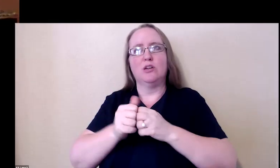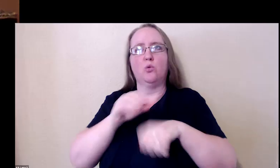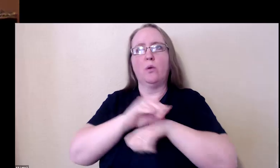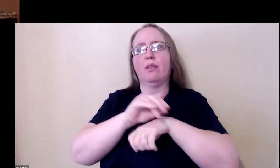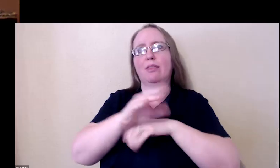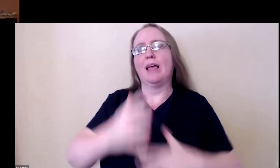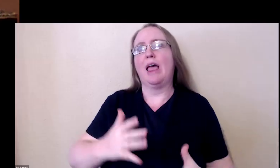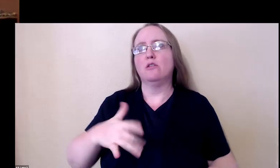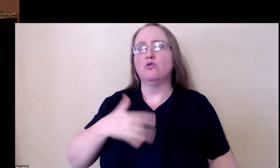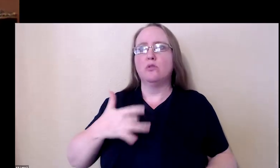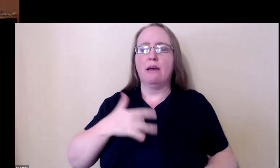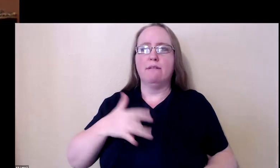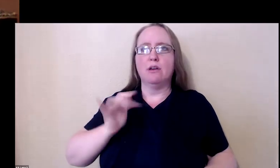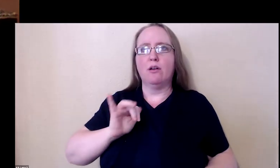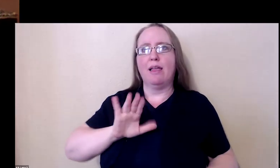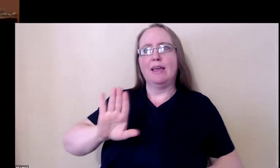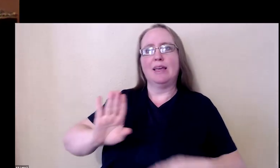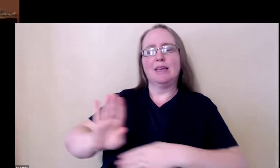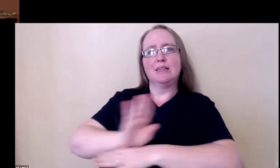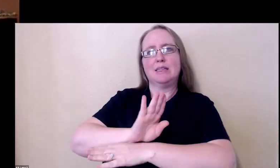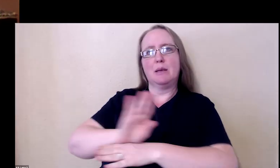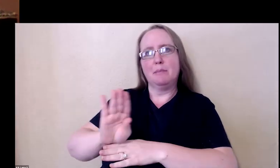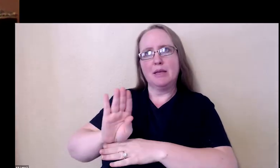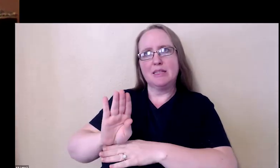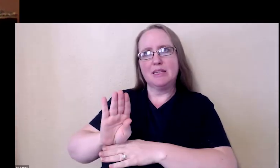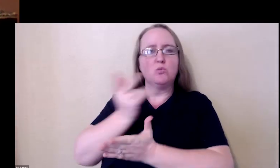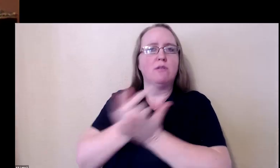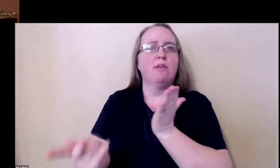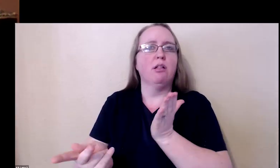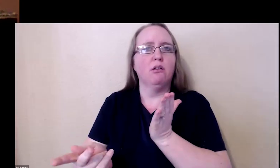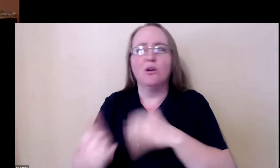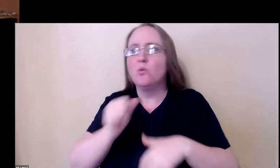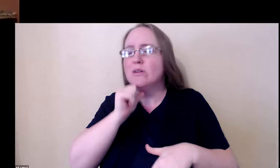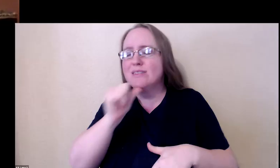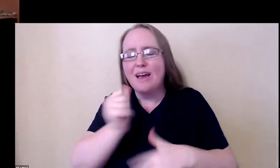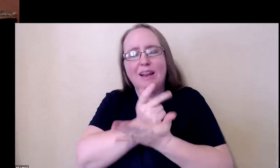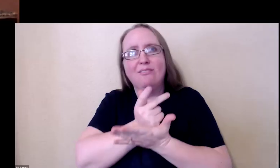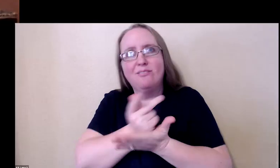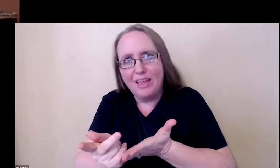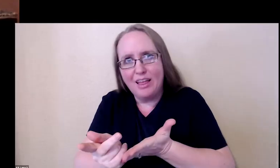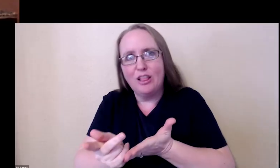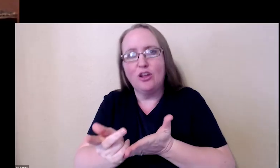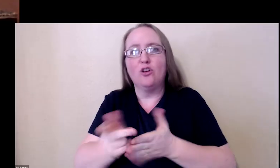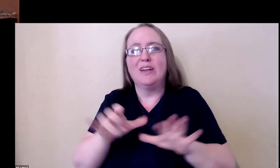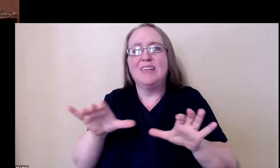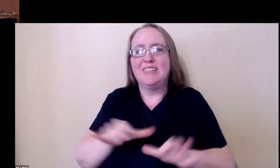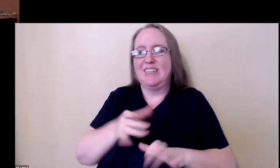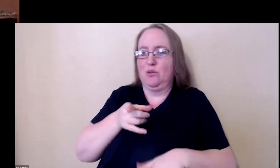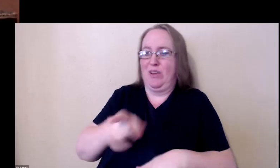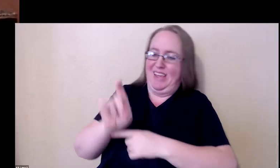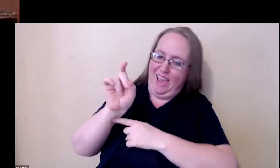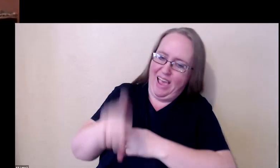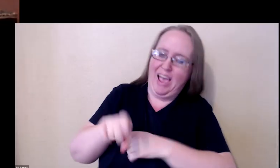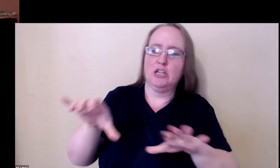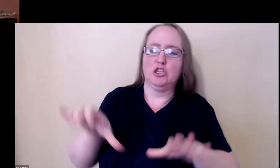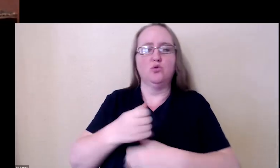feel that his business was a failure. It wasn't a failure. He did what he had to do to keep body and